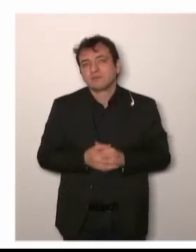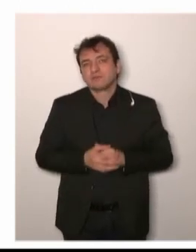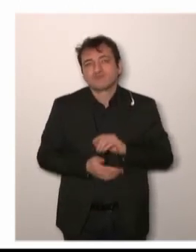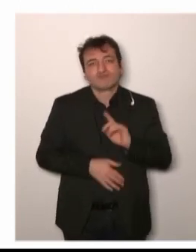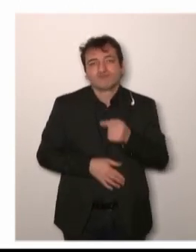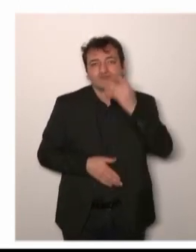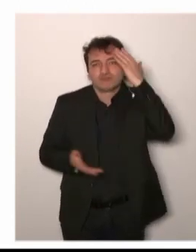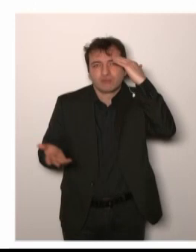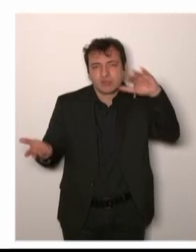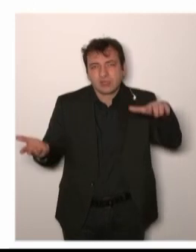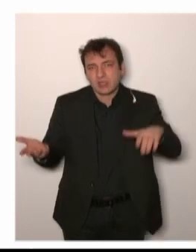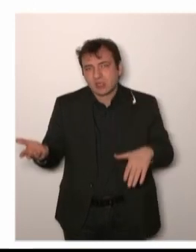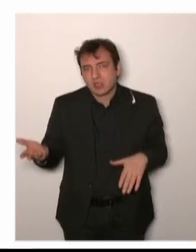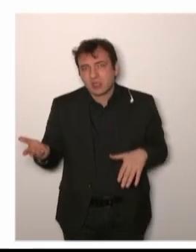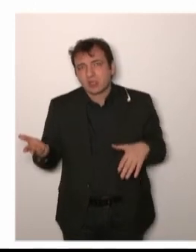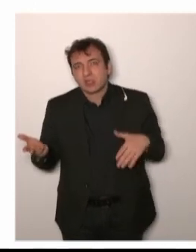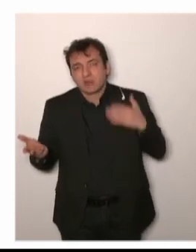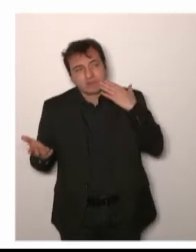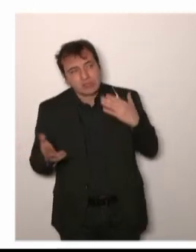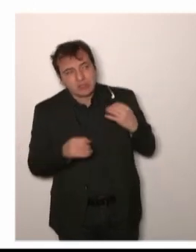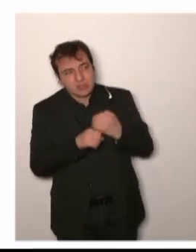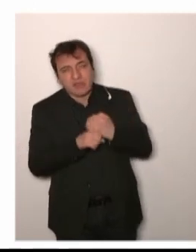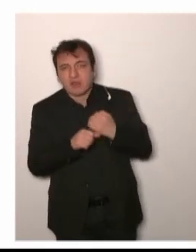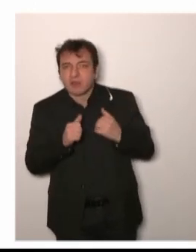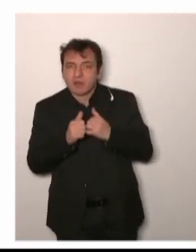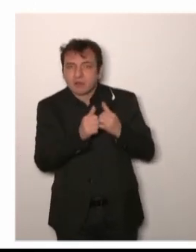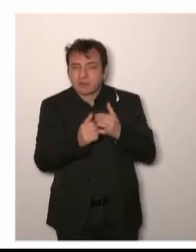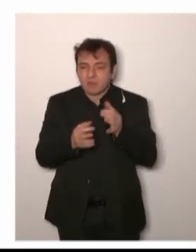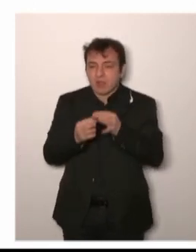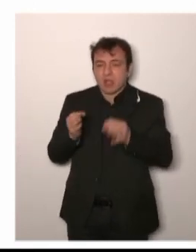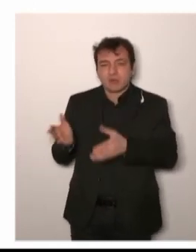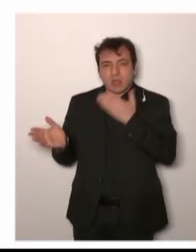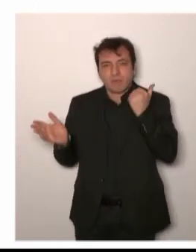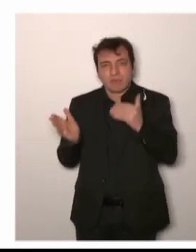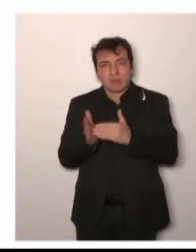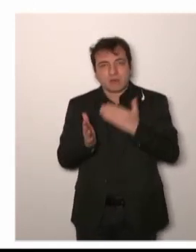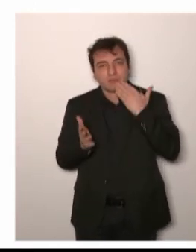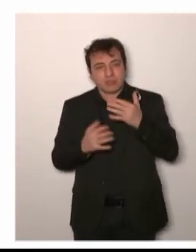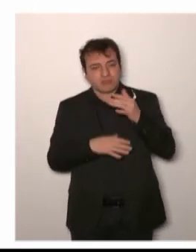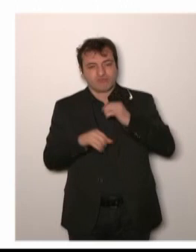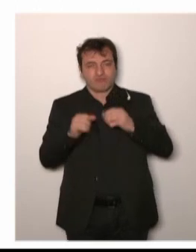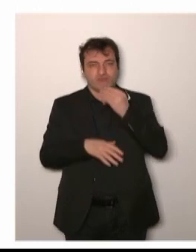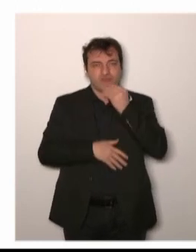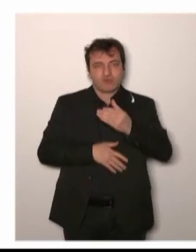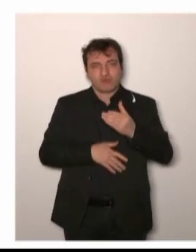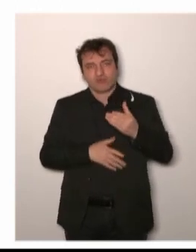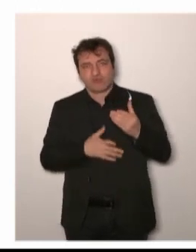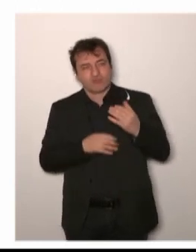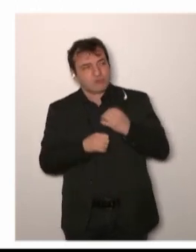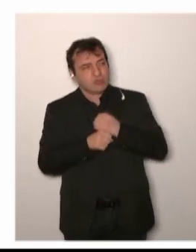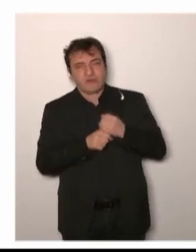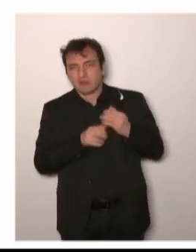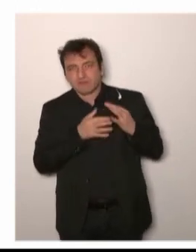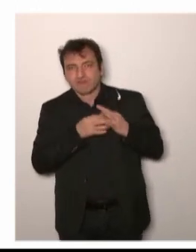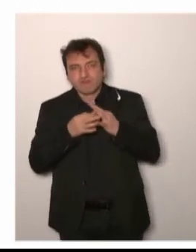better results if we were well organized, well coordinated, and everybody is giving his share. So if we're